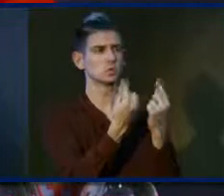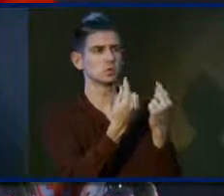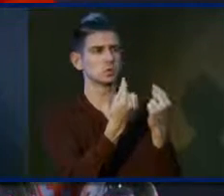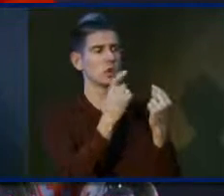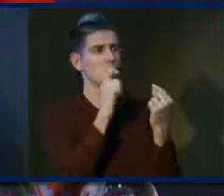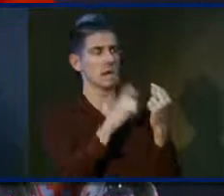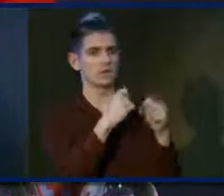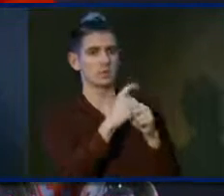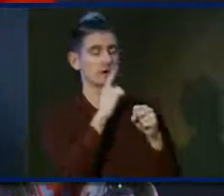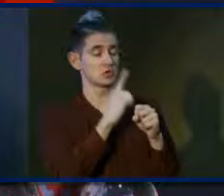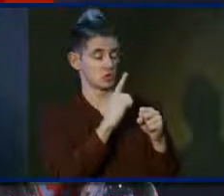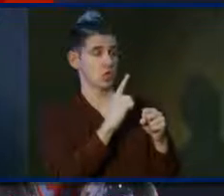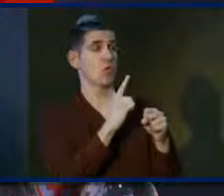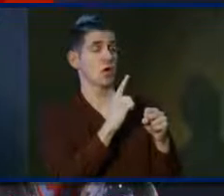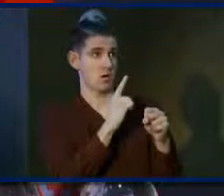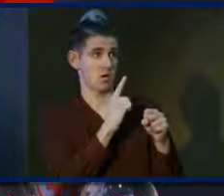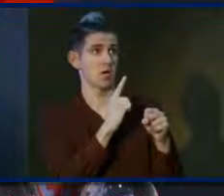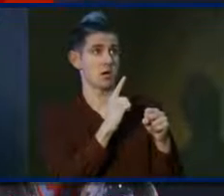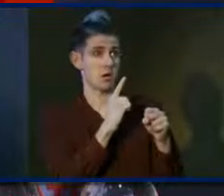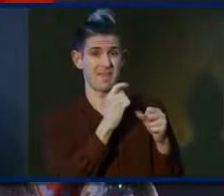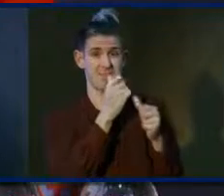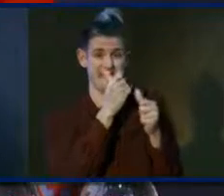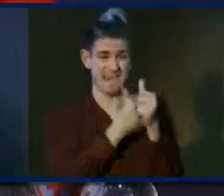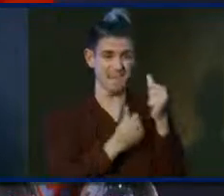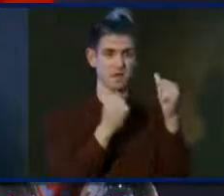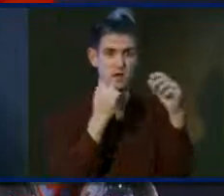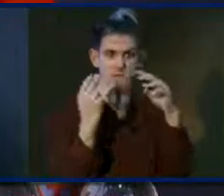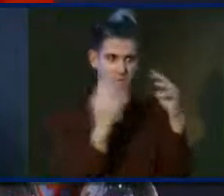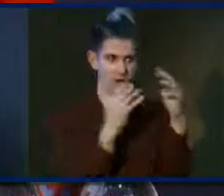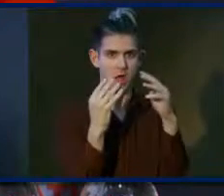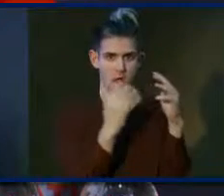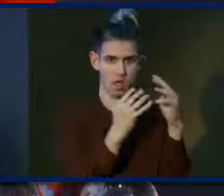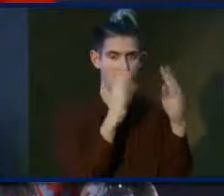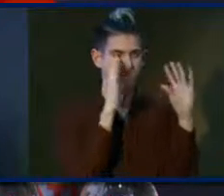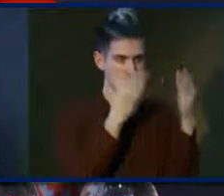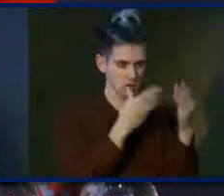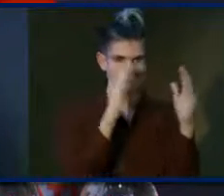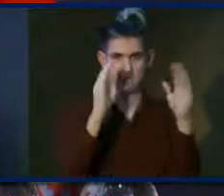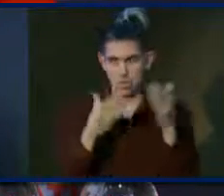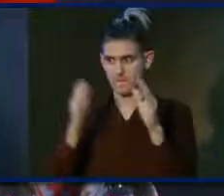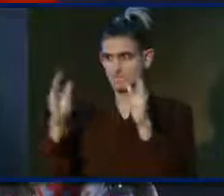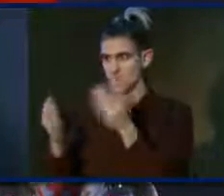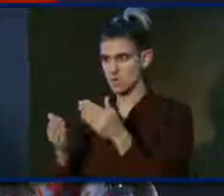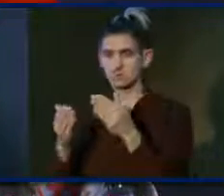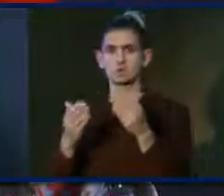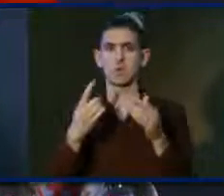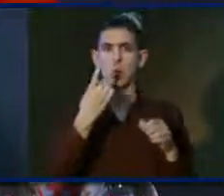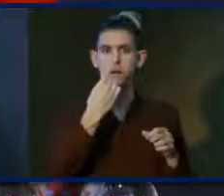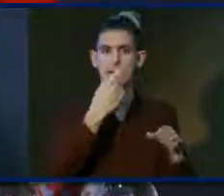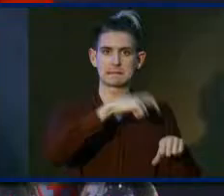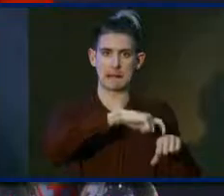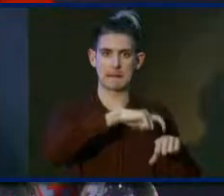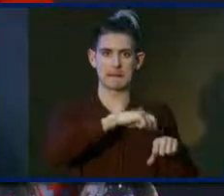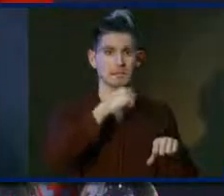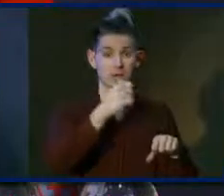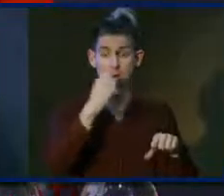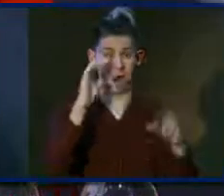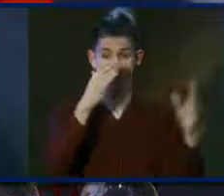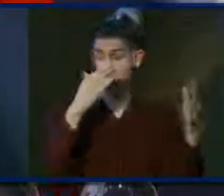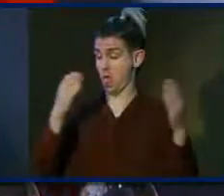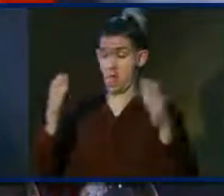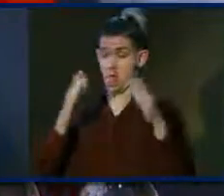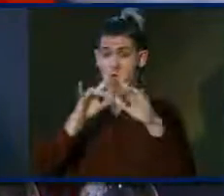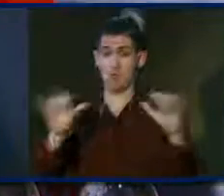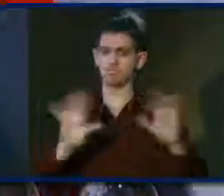time. And having to go back and reenact